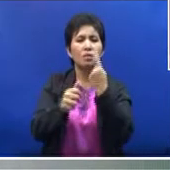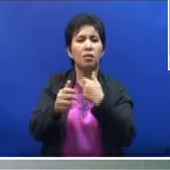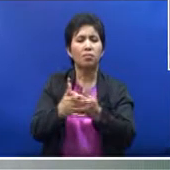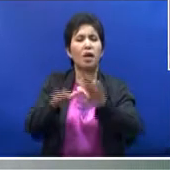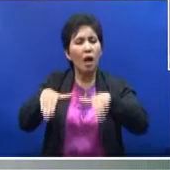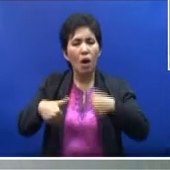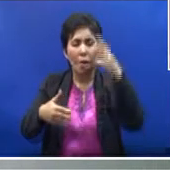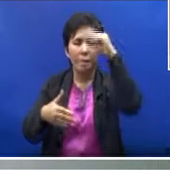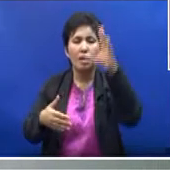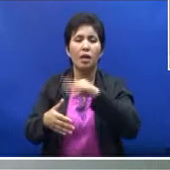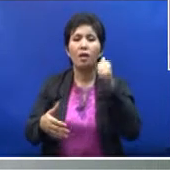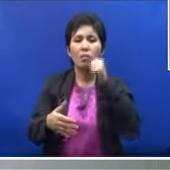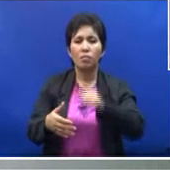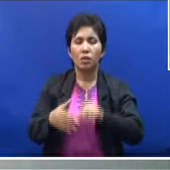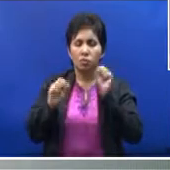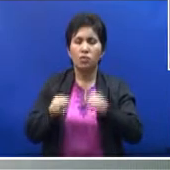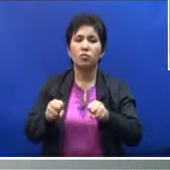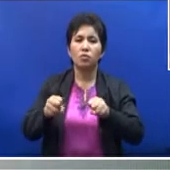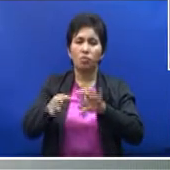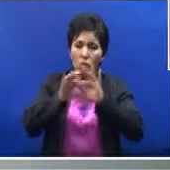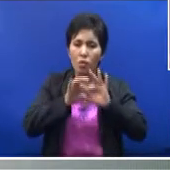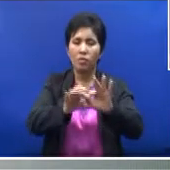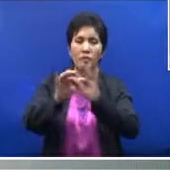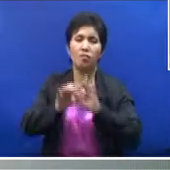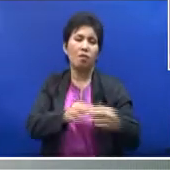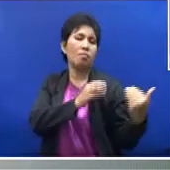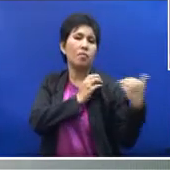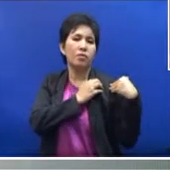how men and women should cooperate and divide their tasks.